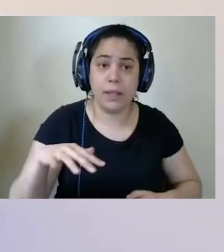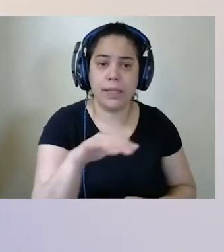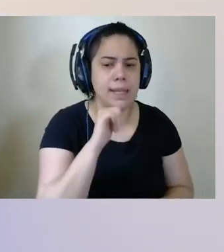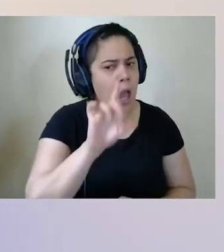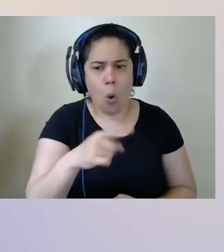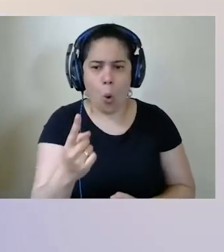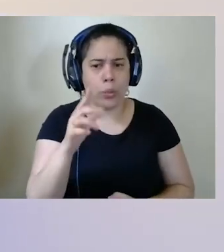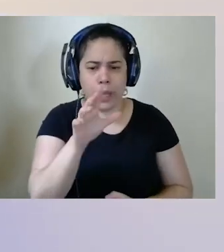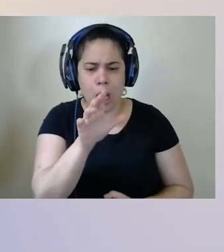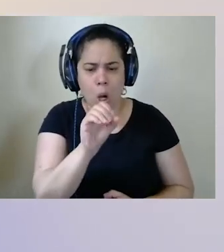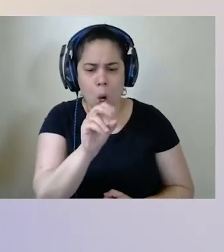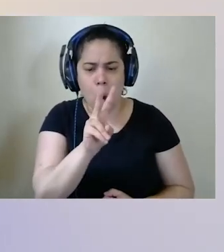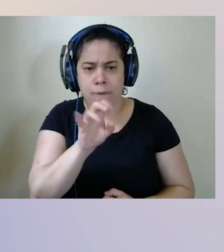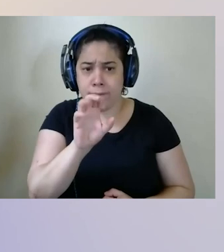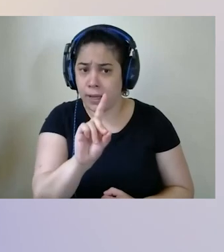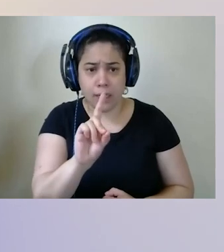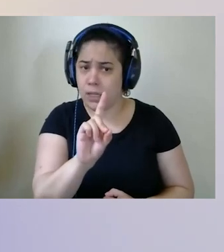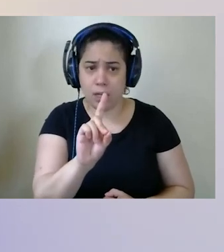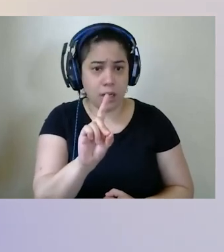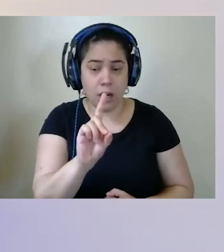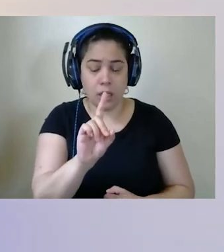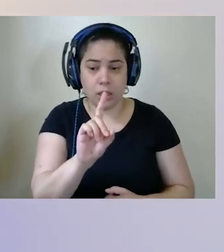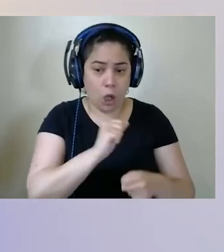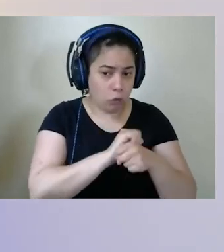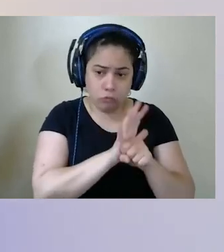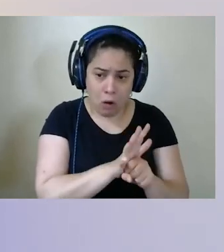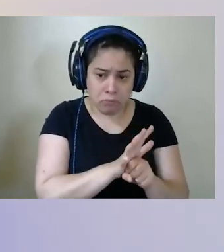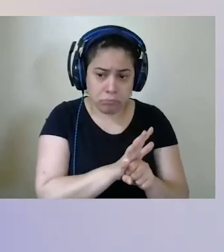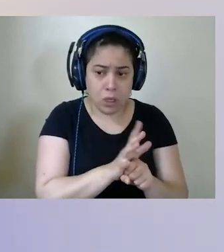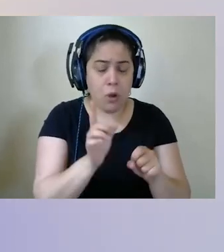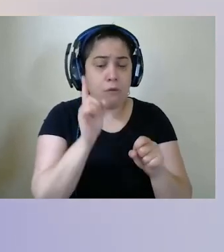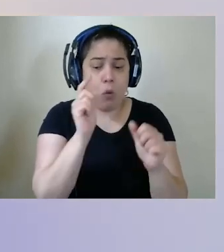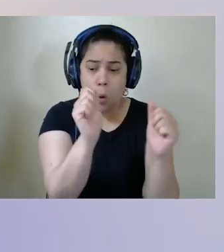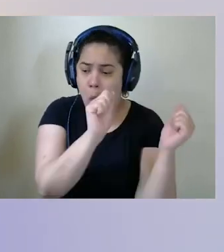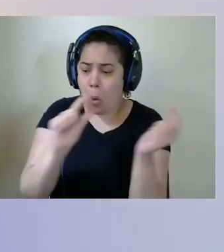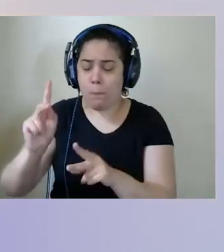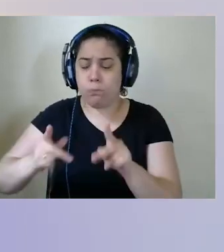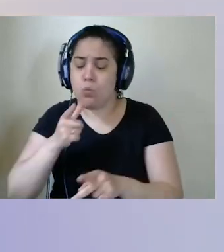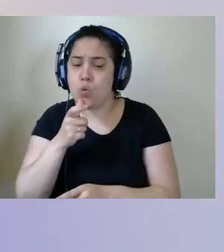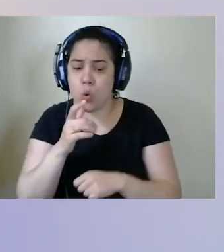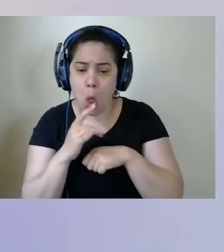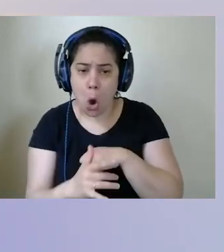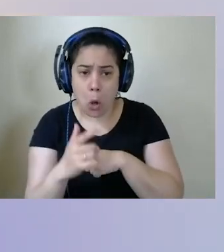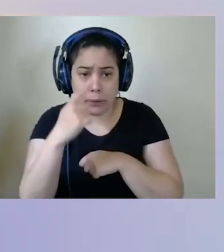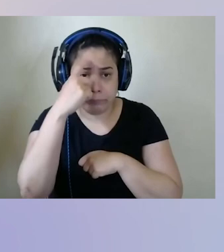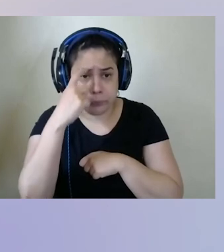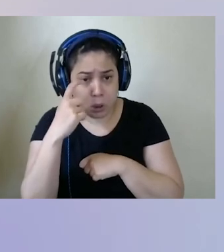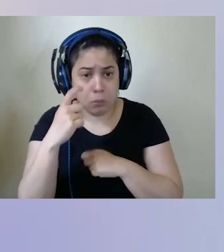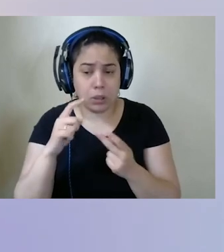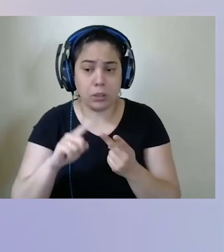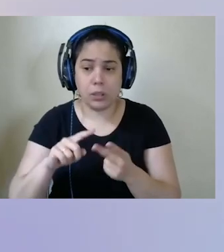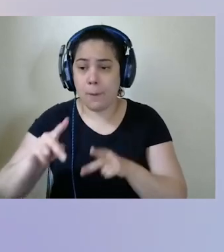COVID, but for all conditions that of early trauma and even later trauma that stress